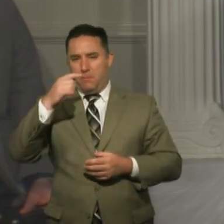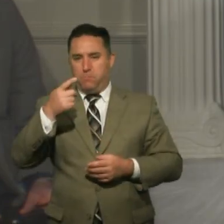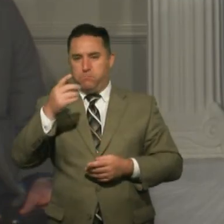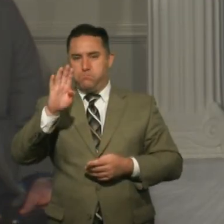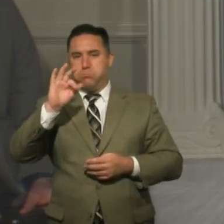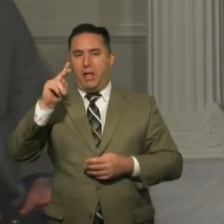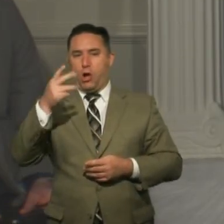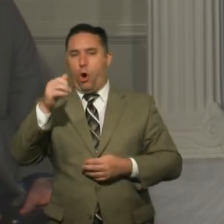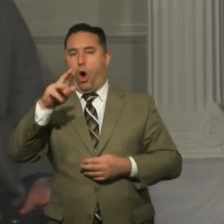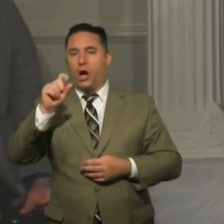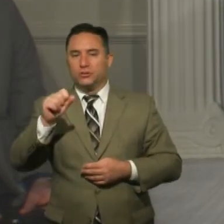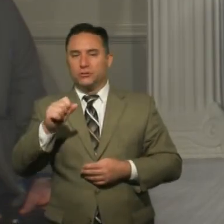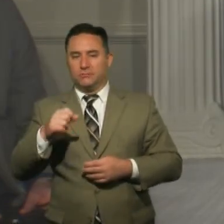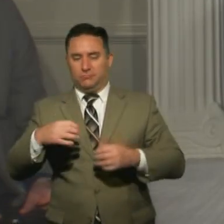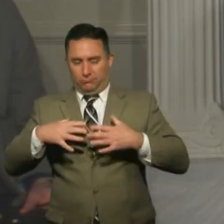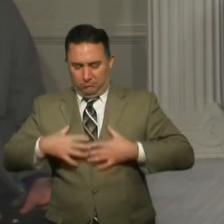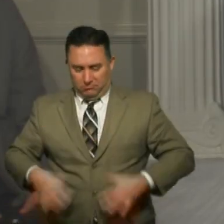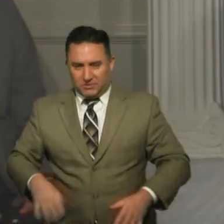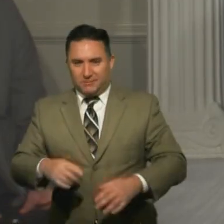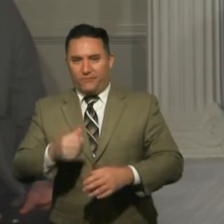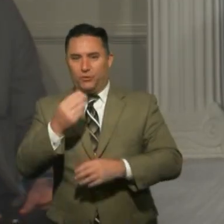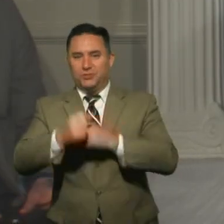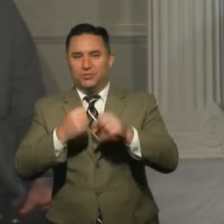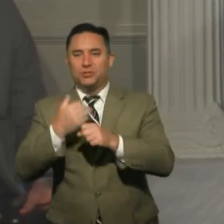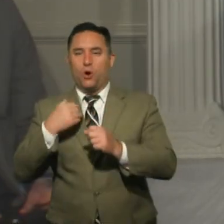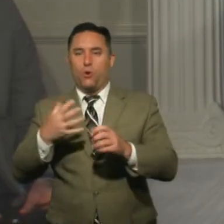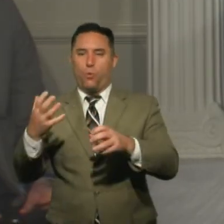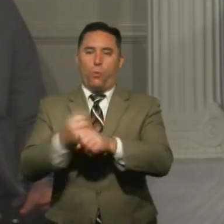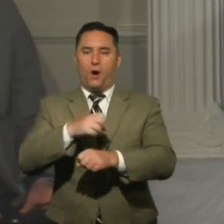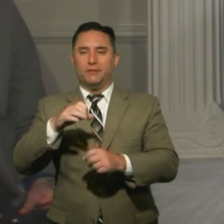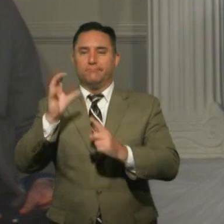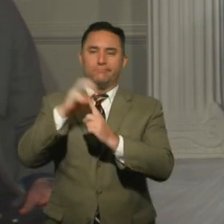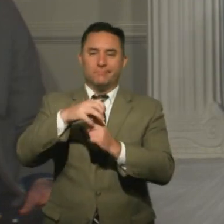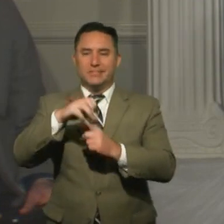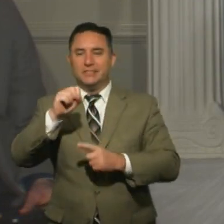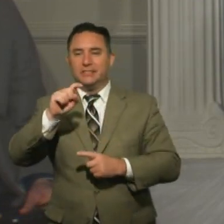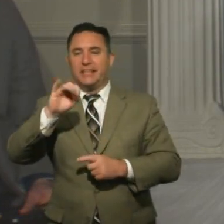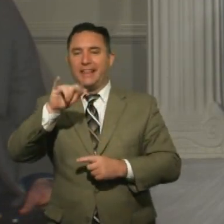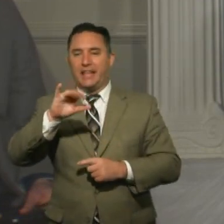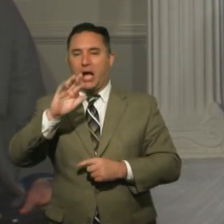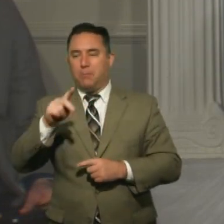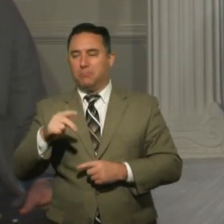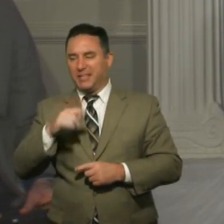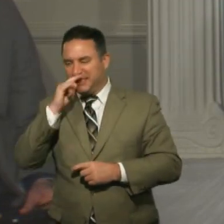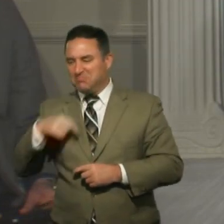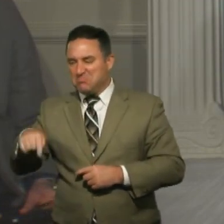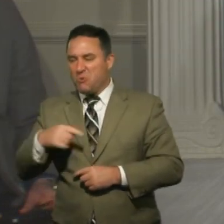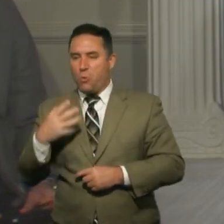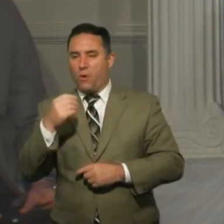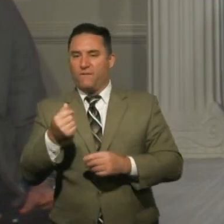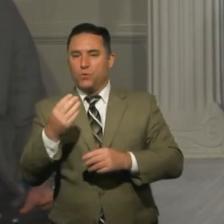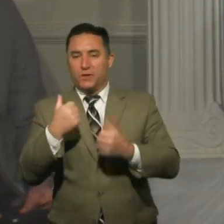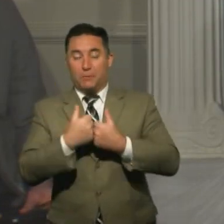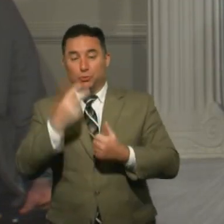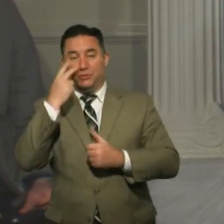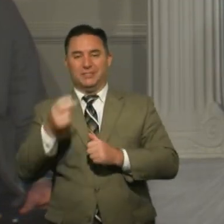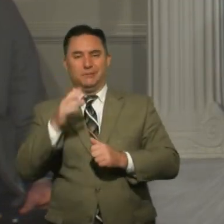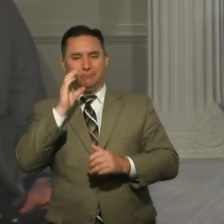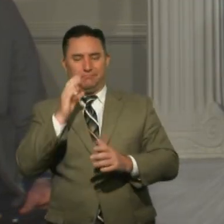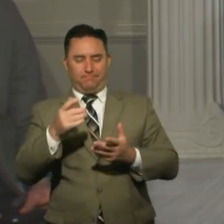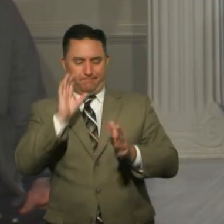here. And a few years back, Blackhawks won a Stanley Cup. My kids and I went to a few games, and so we got to see them. When you see this,